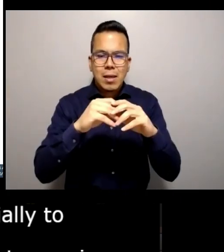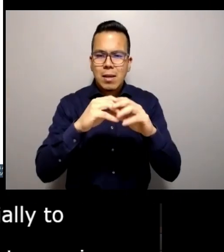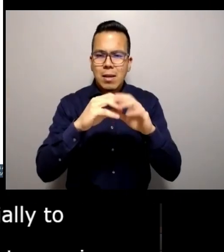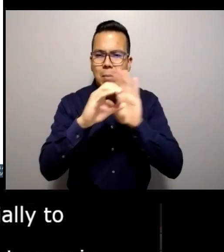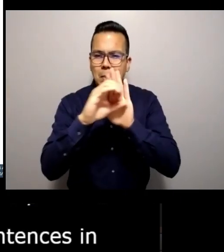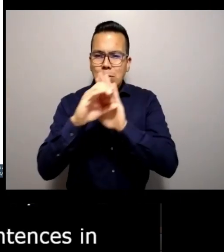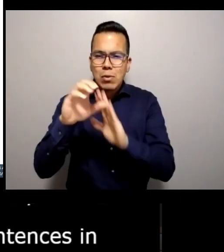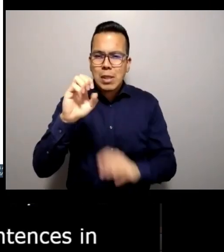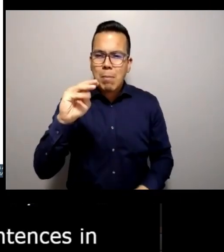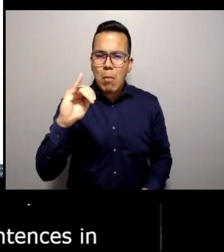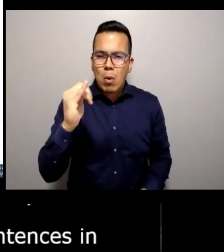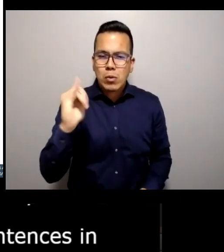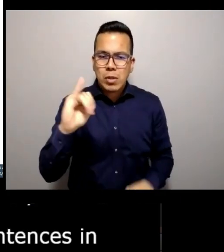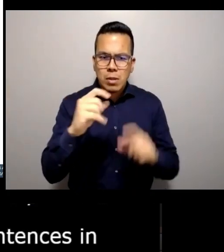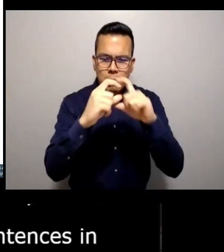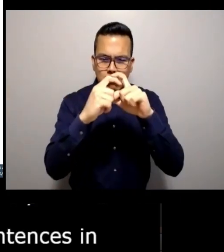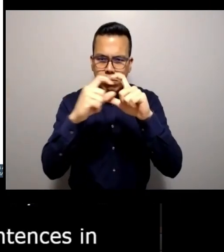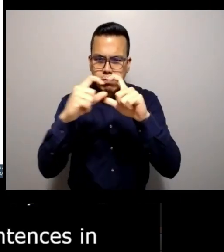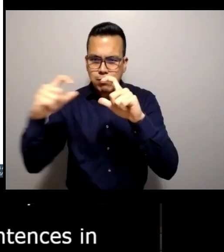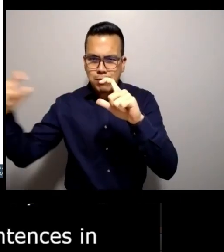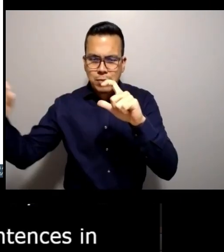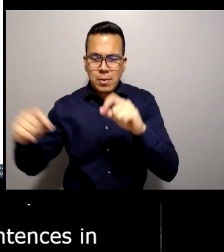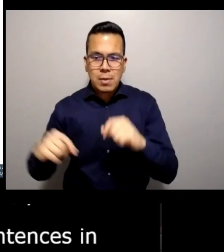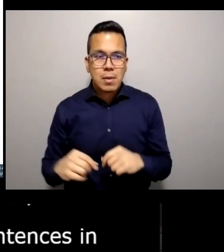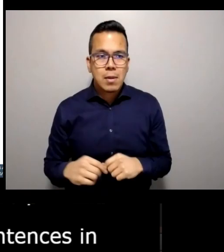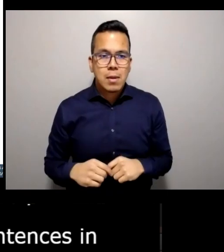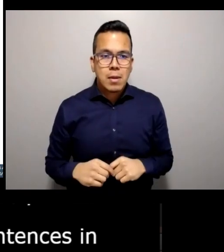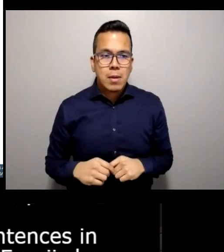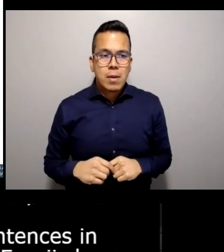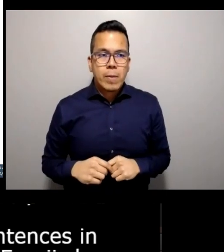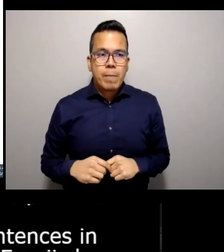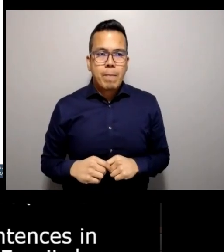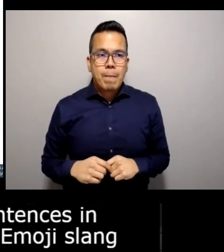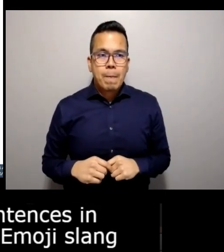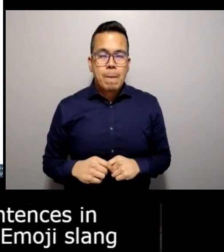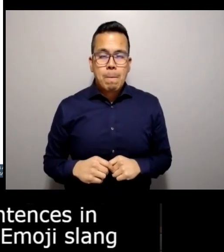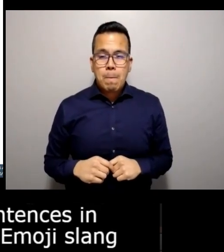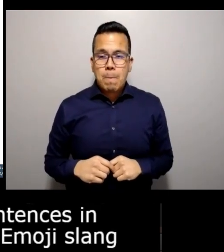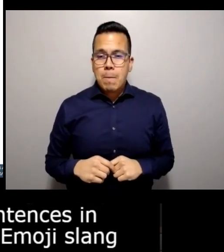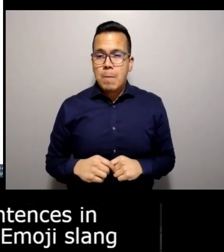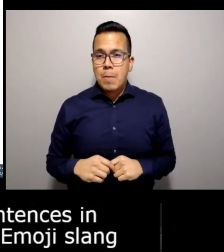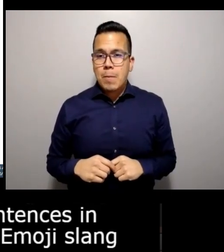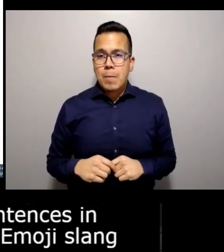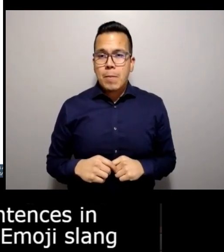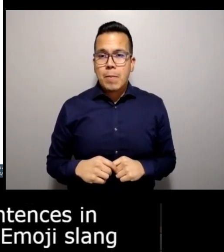communication. Emoji slang can also fail.